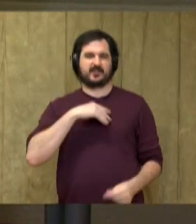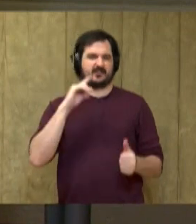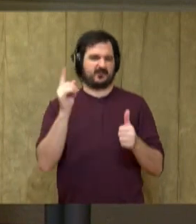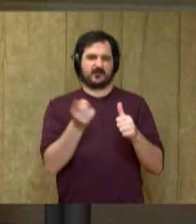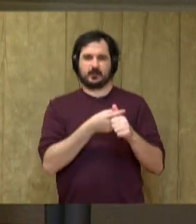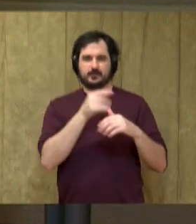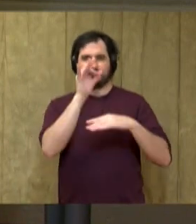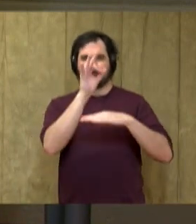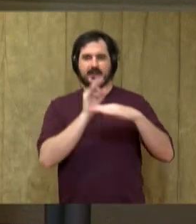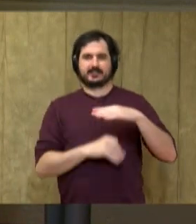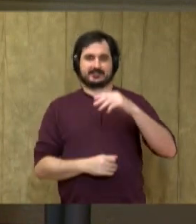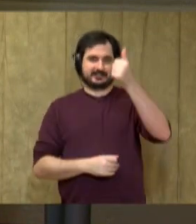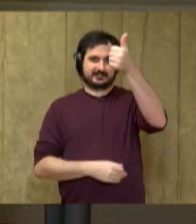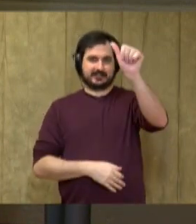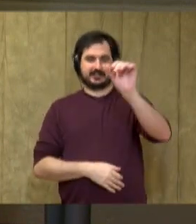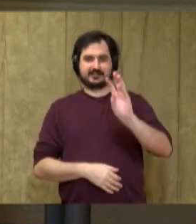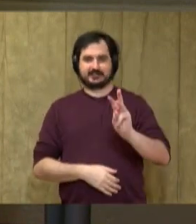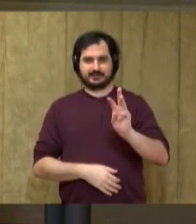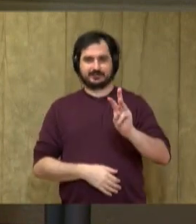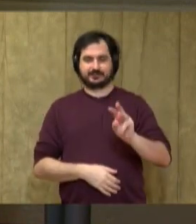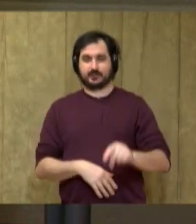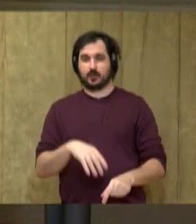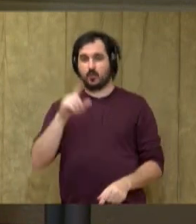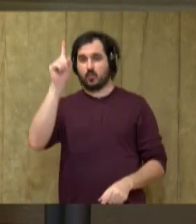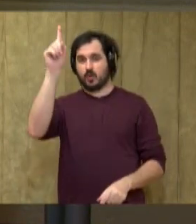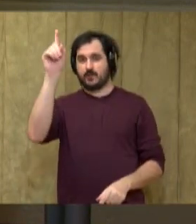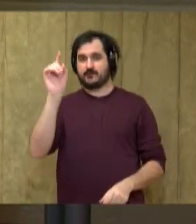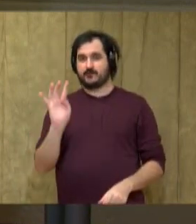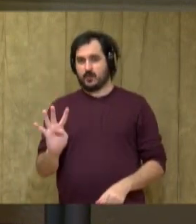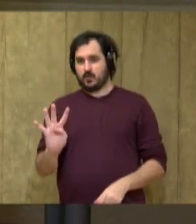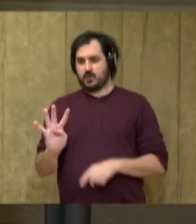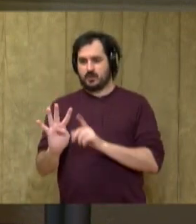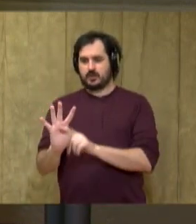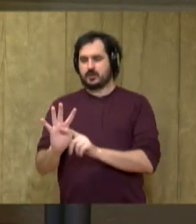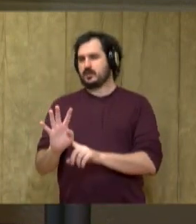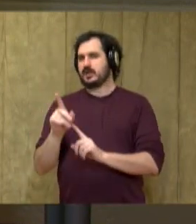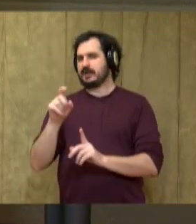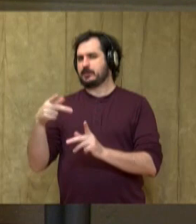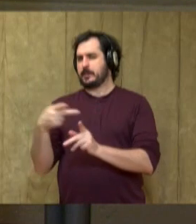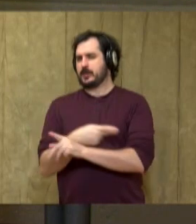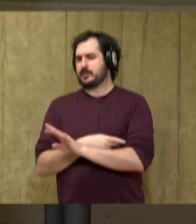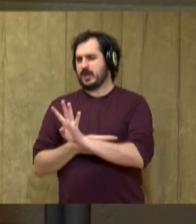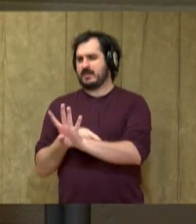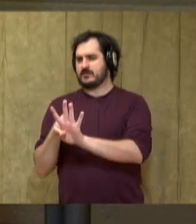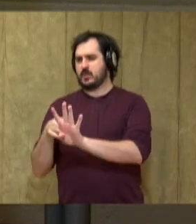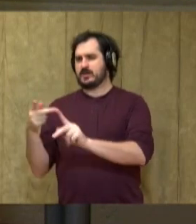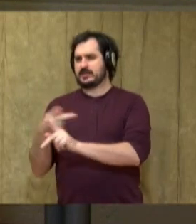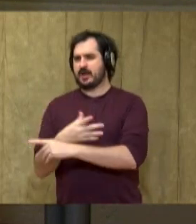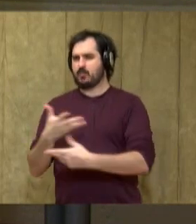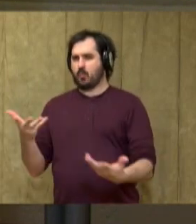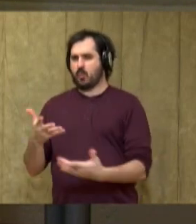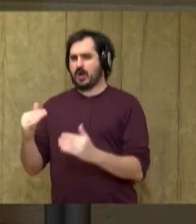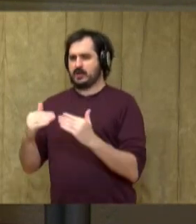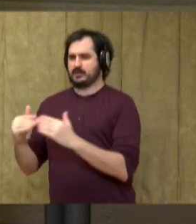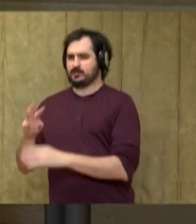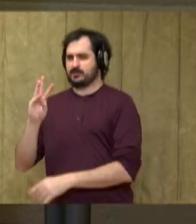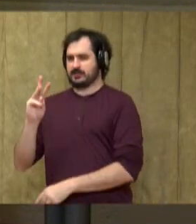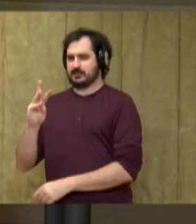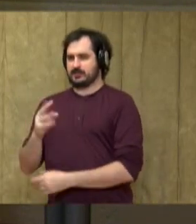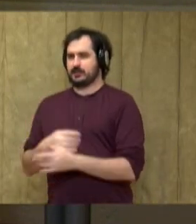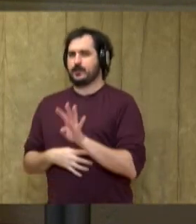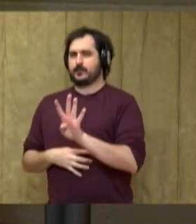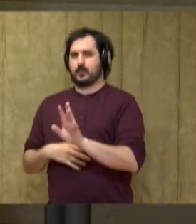fraction. Then 1/4, I had to multiply this 4 down here to get 16, and that is